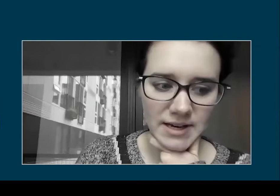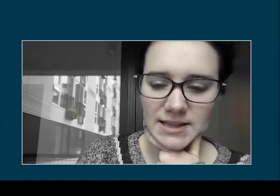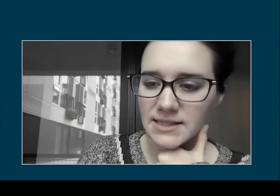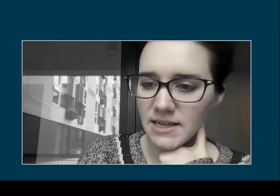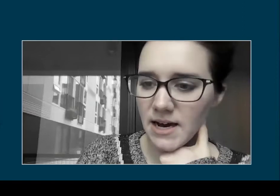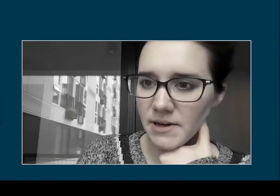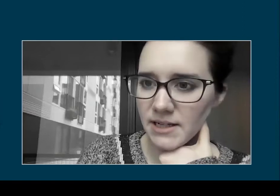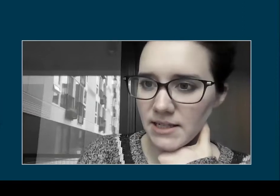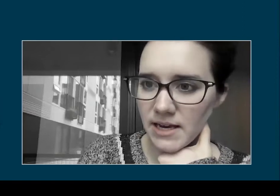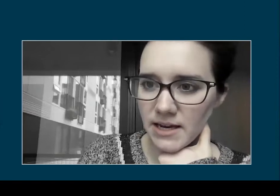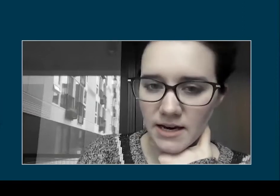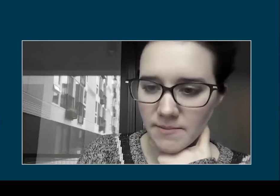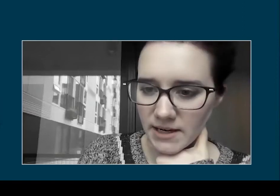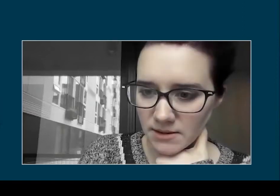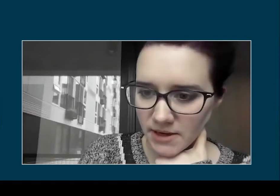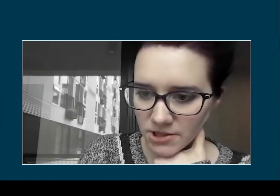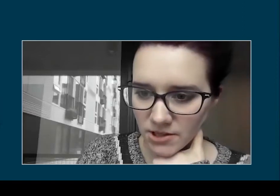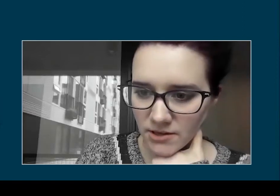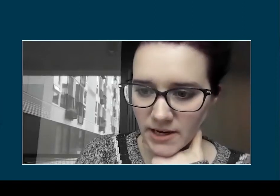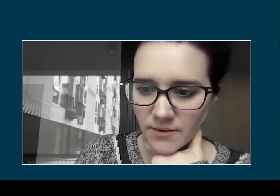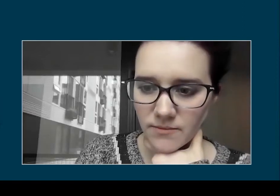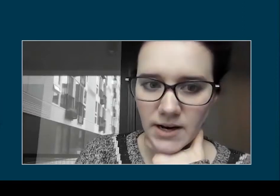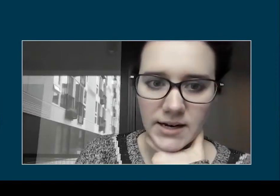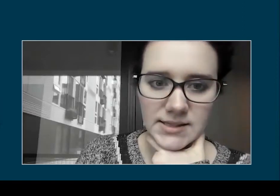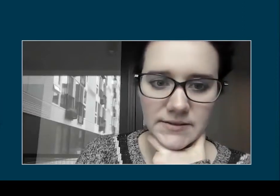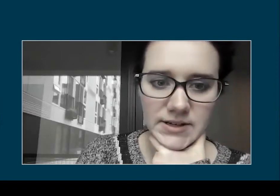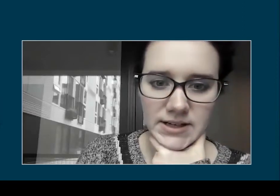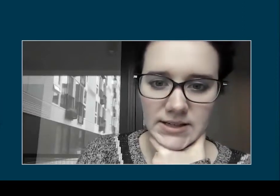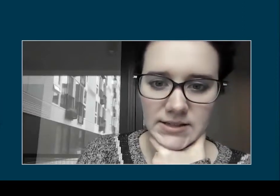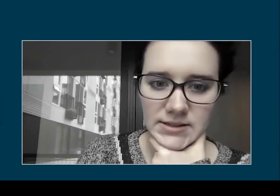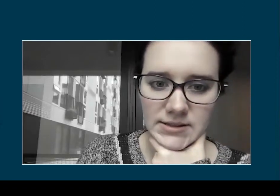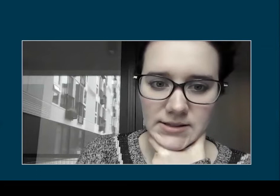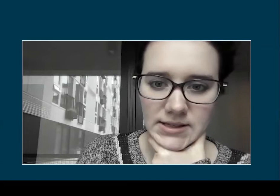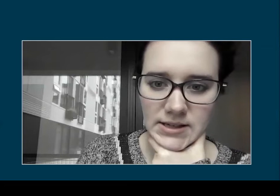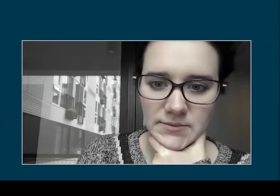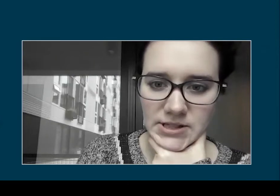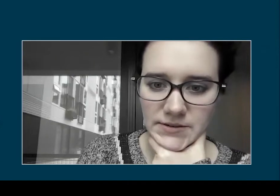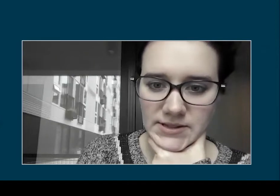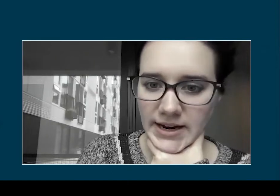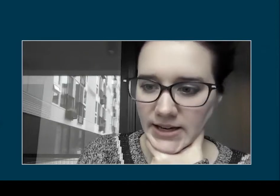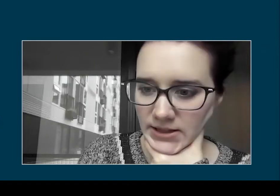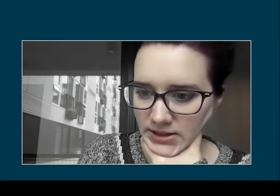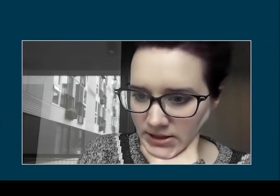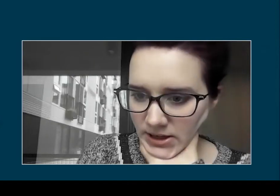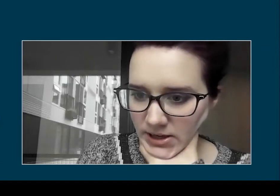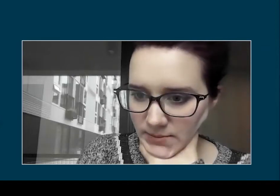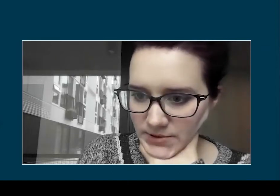Thank you. And Lindsay, I'm going to take a minute to make sure that Stephen can see himself